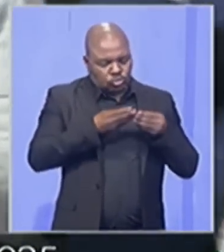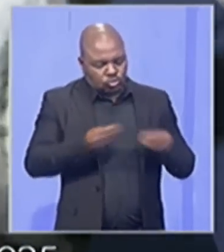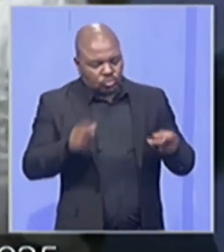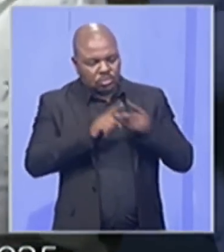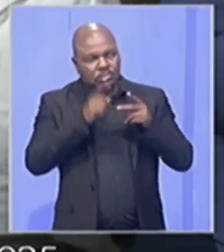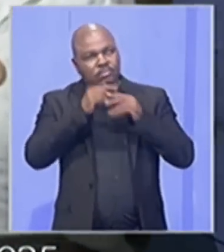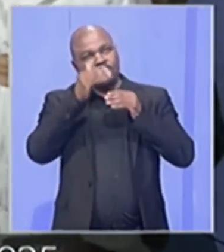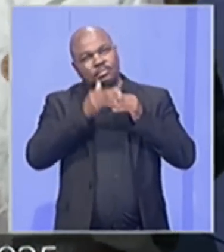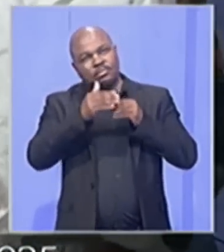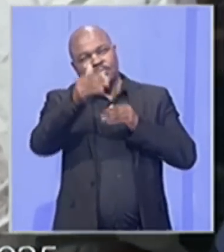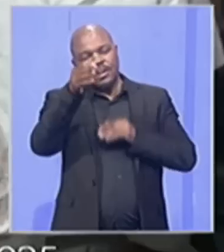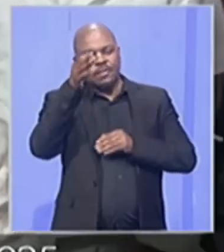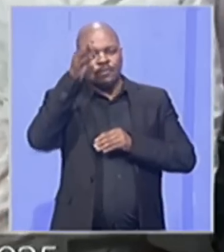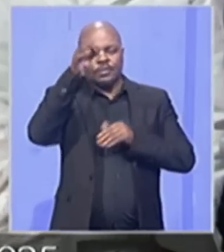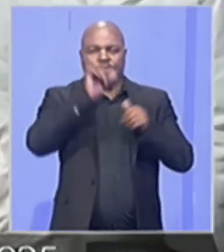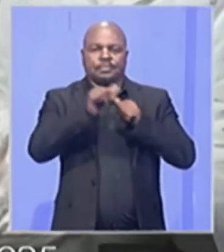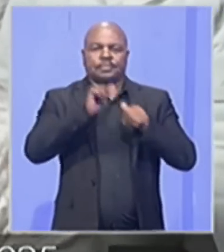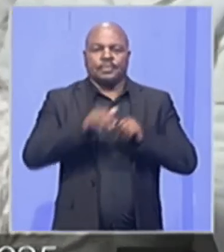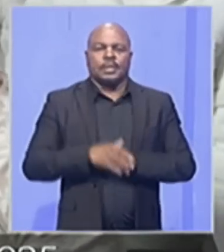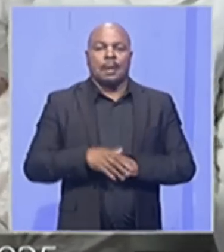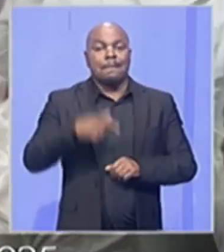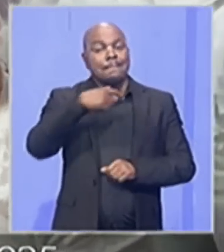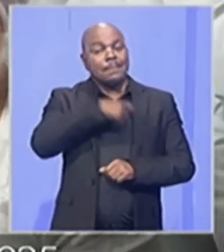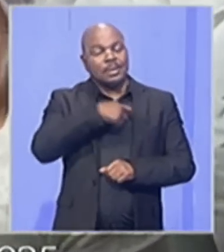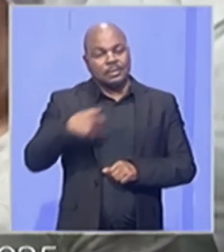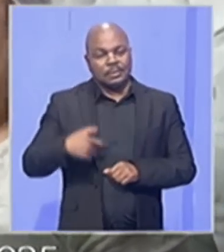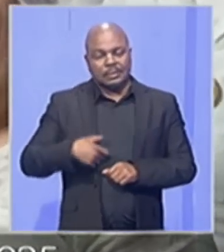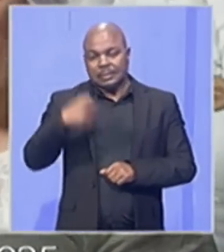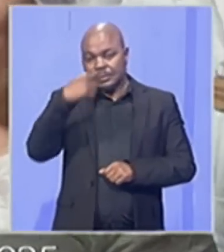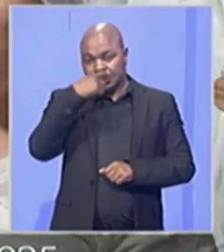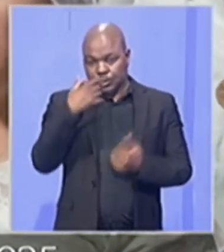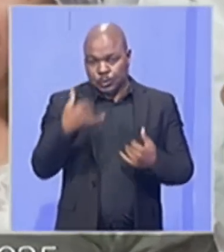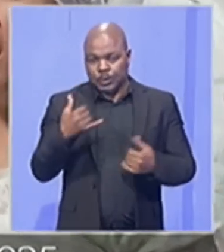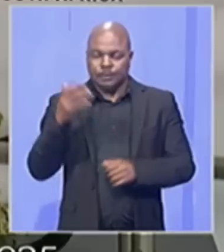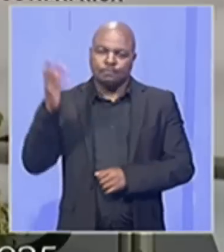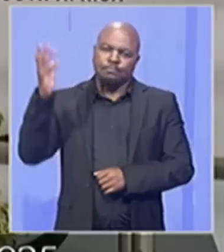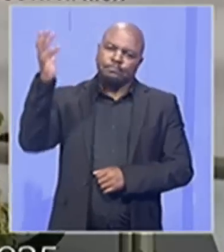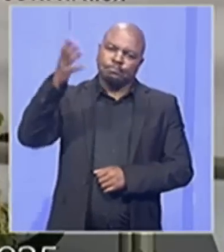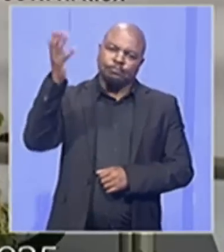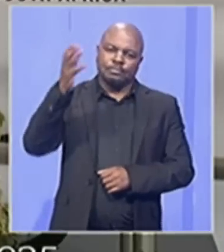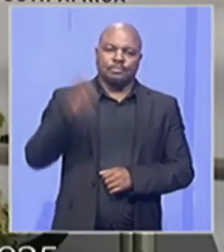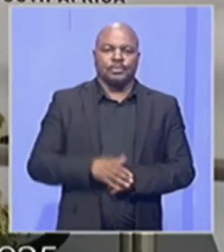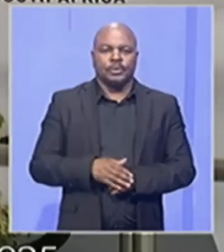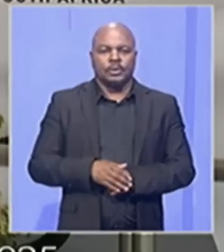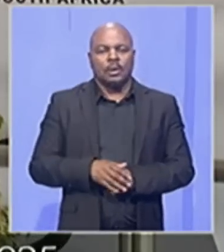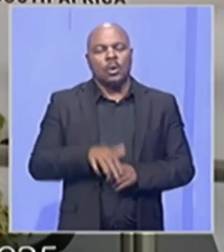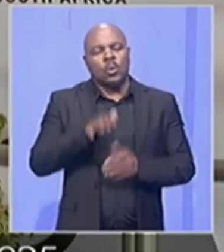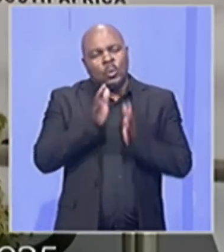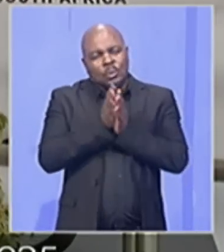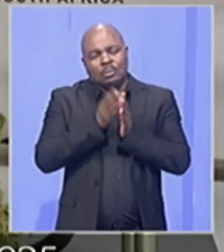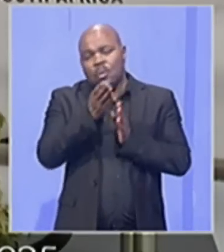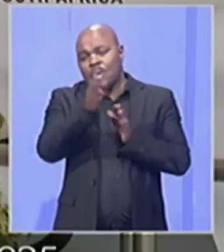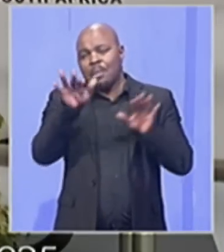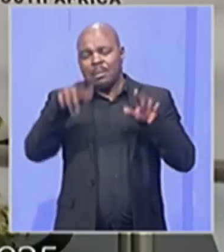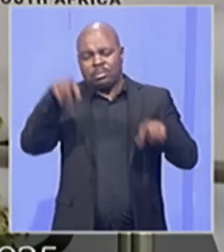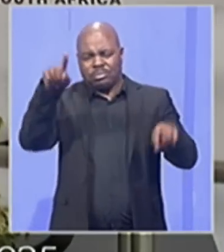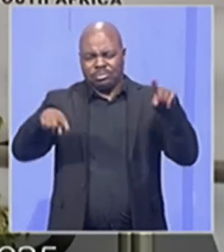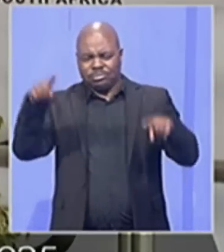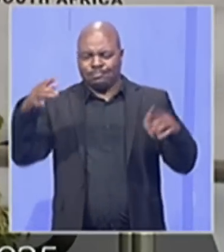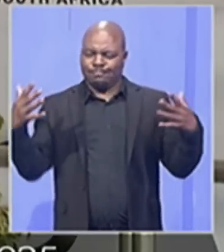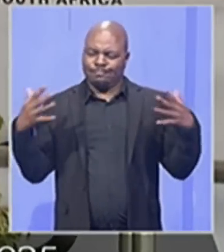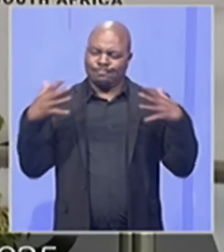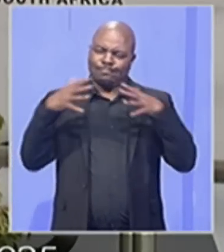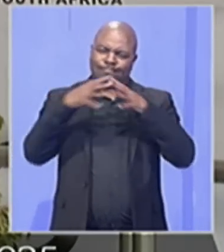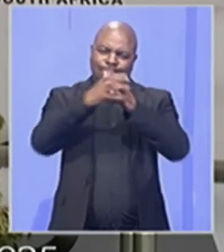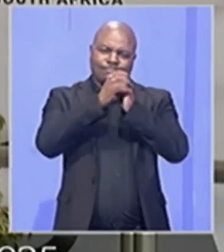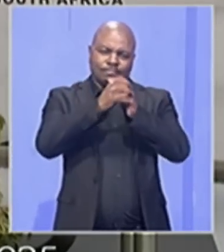bo tjhatsi. Mopresidente Ramaphosa o sebedisitse letsatsi la kajeno ho kgothaletsa puelano setjhabeng le ho ntshetsa pele